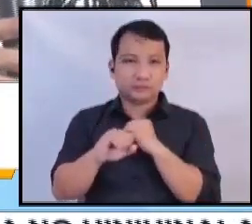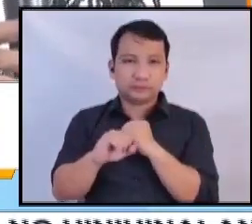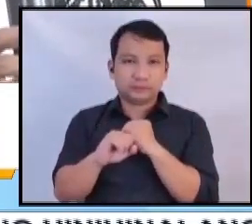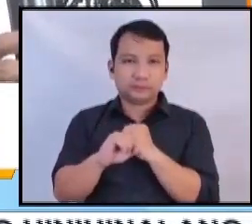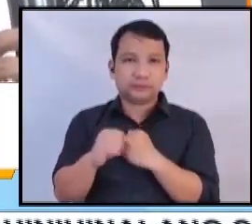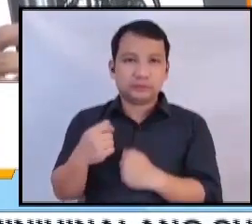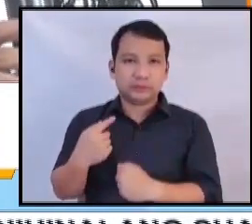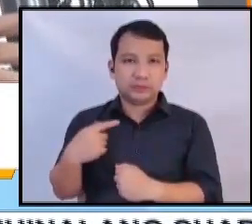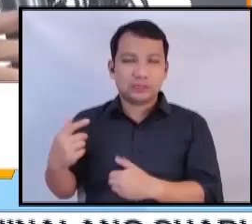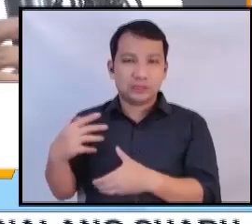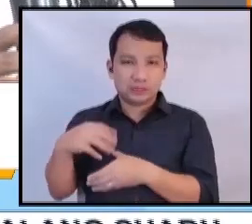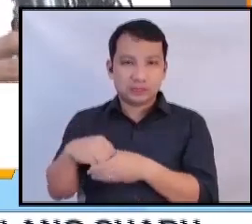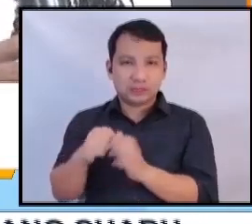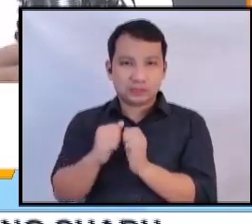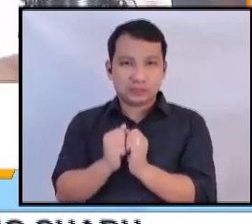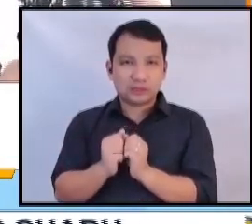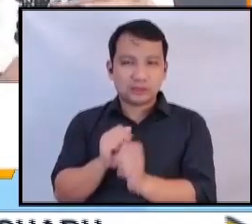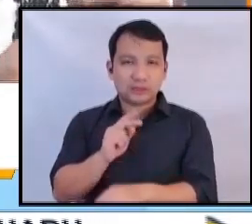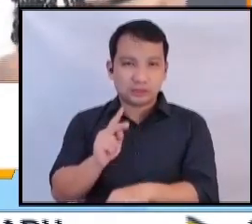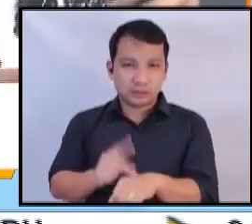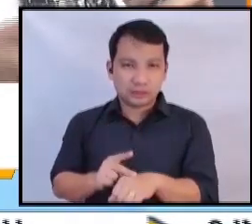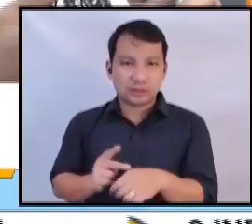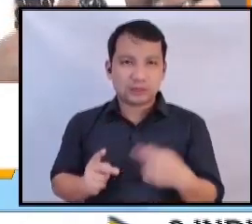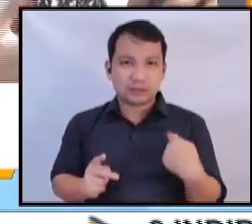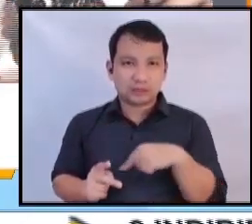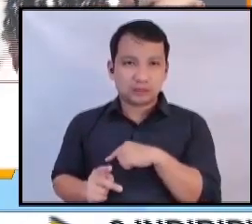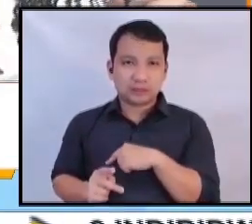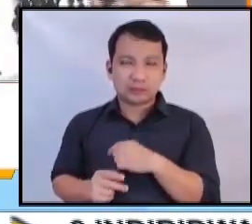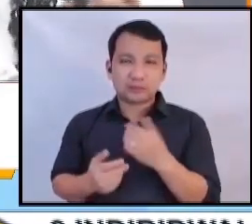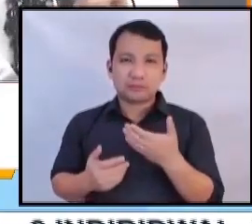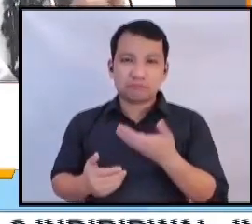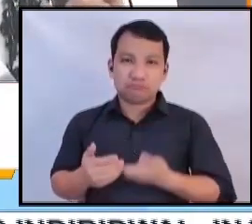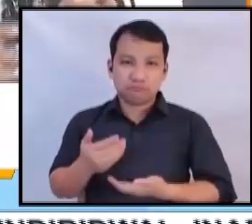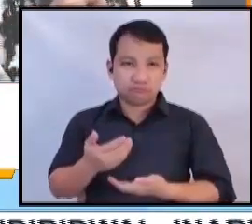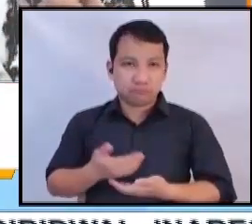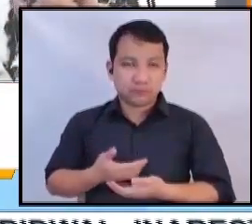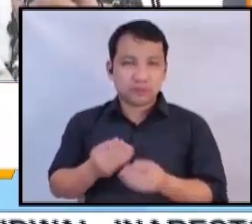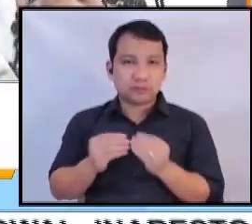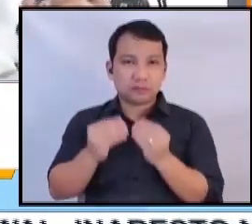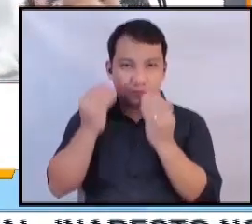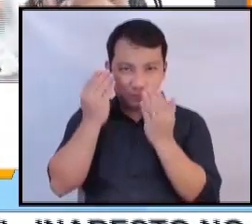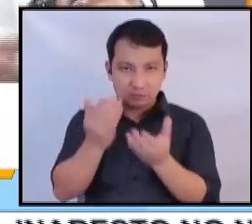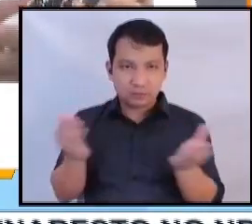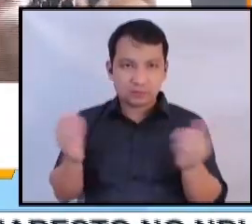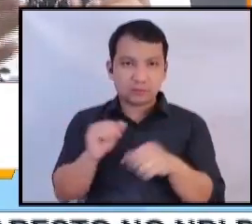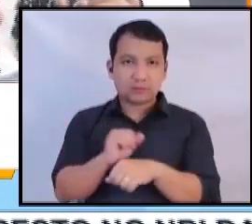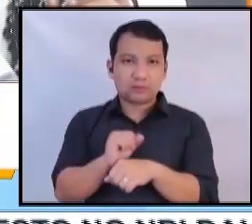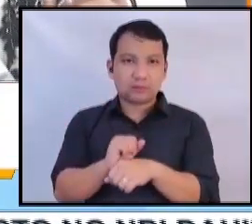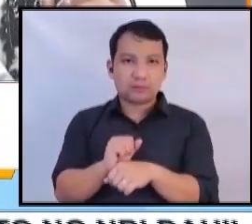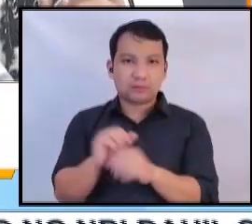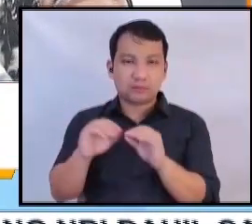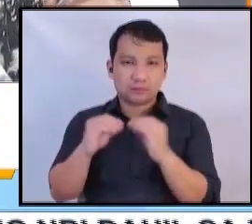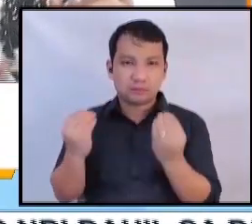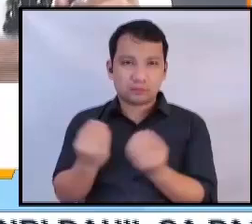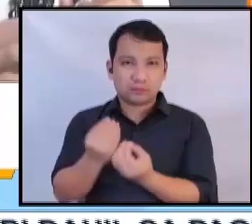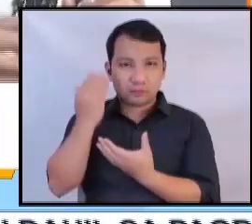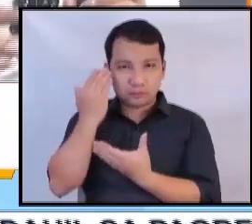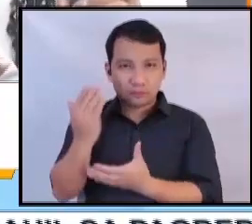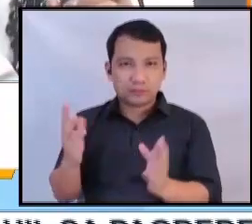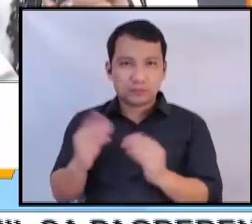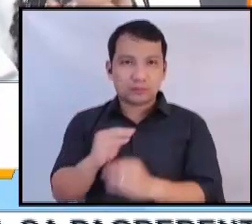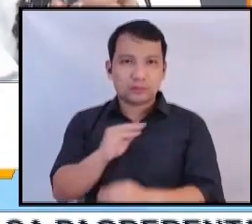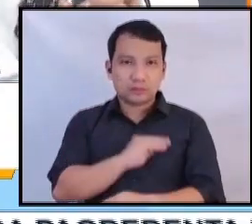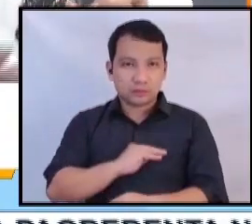of Binibining Pilipinas, and with that we are willing and we are more than ready to work with the organization to pursue its mission, which is to